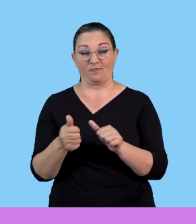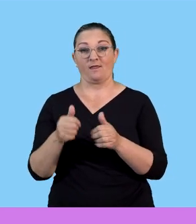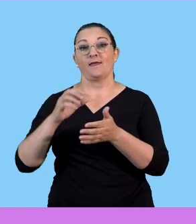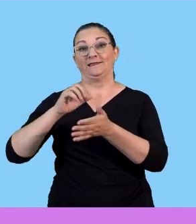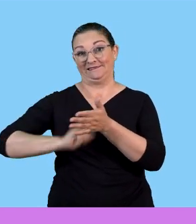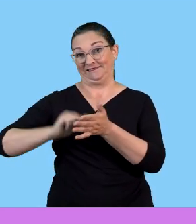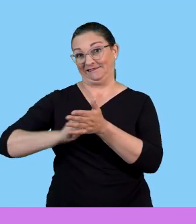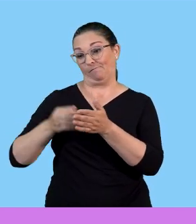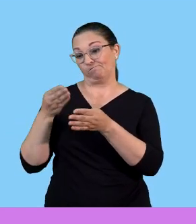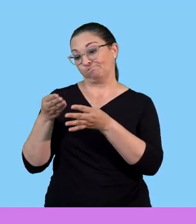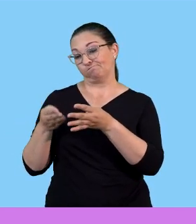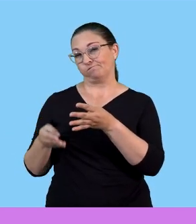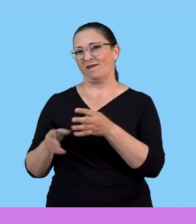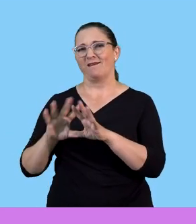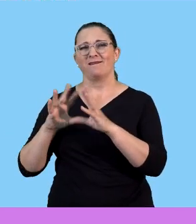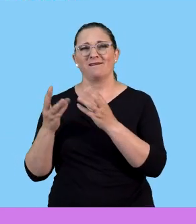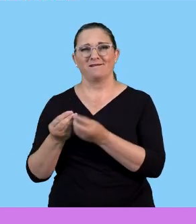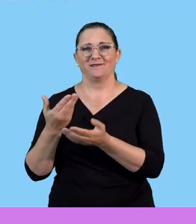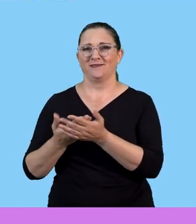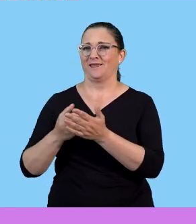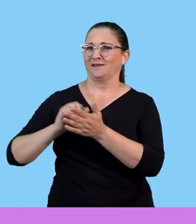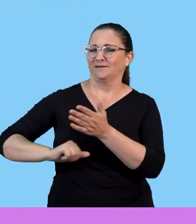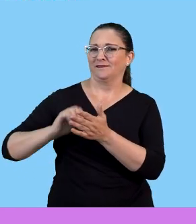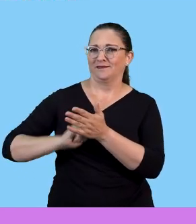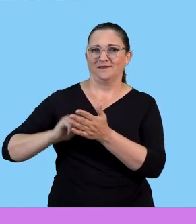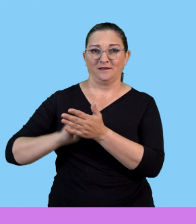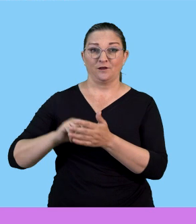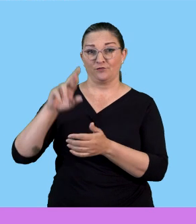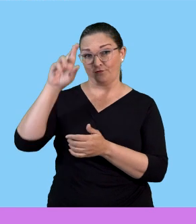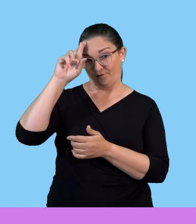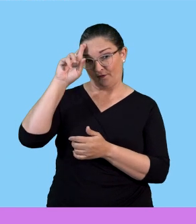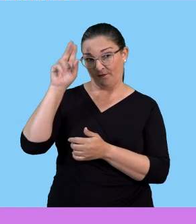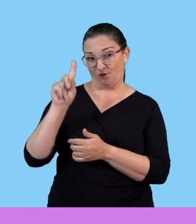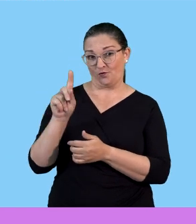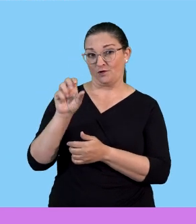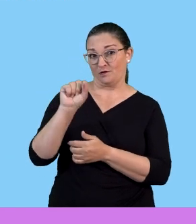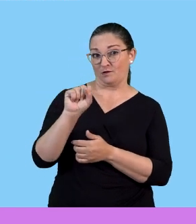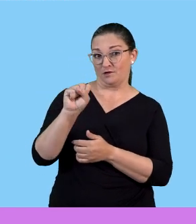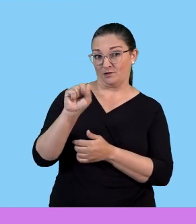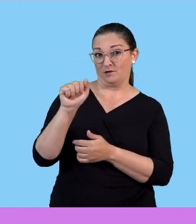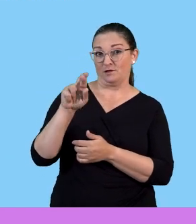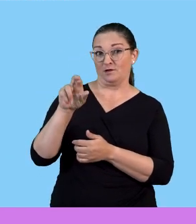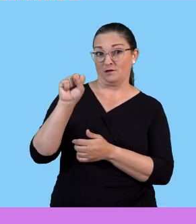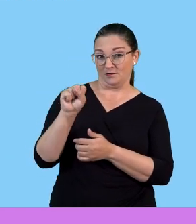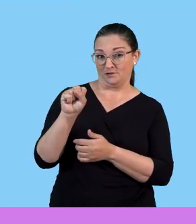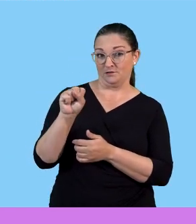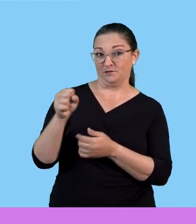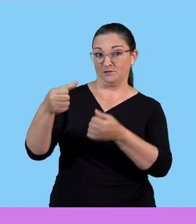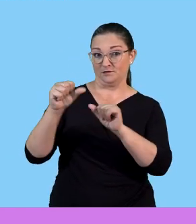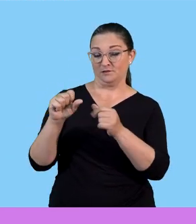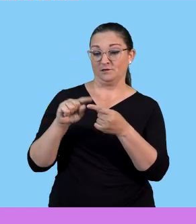And then the deductions is everything that is deducted. Remember, SARS